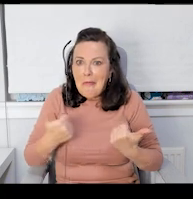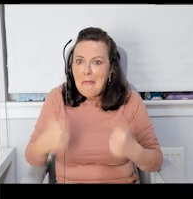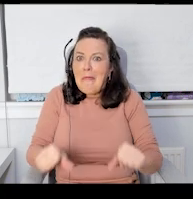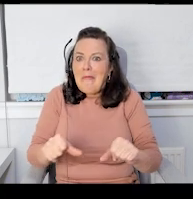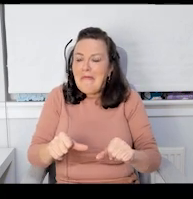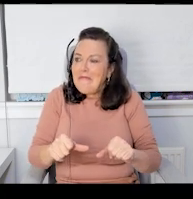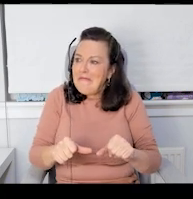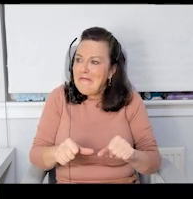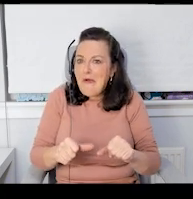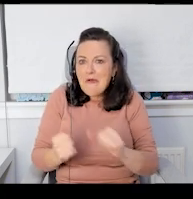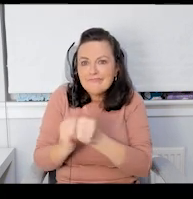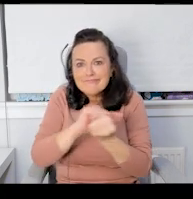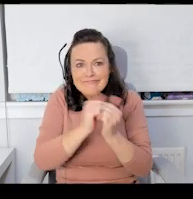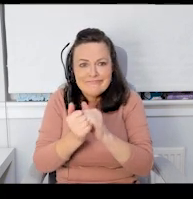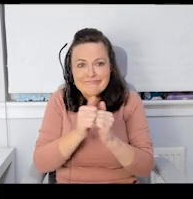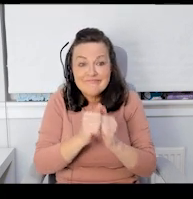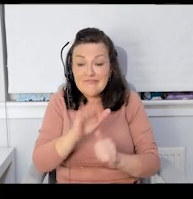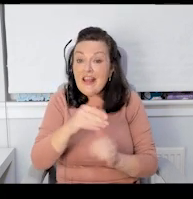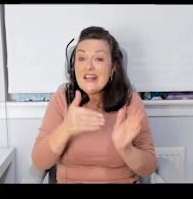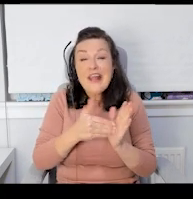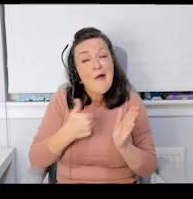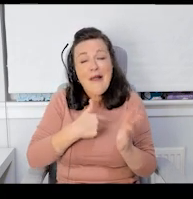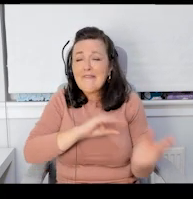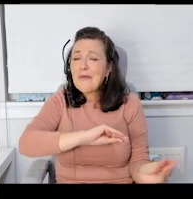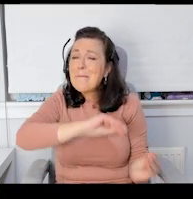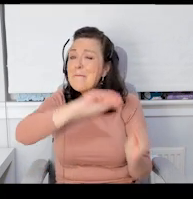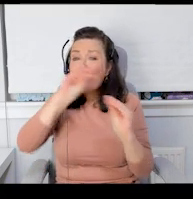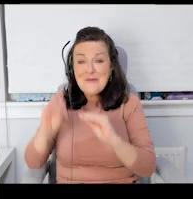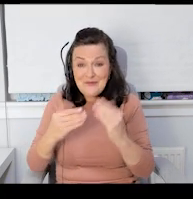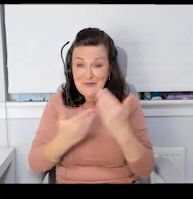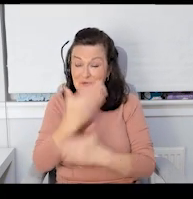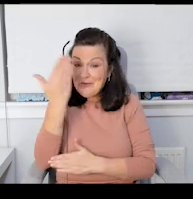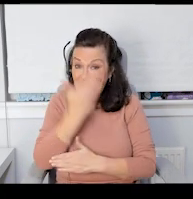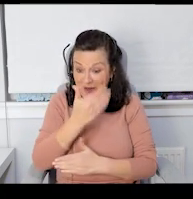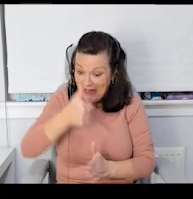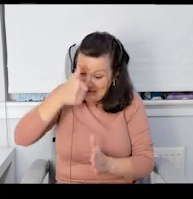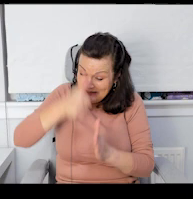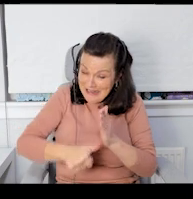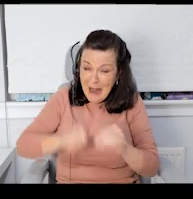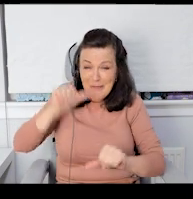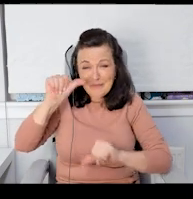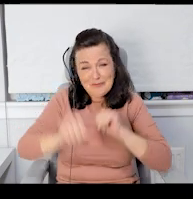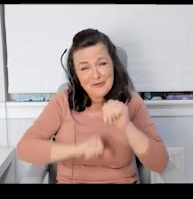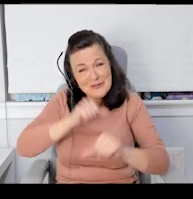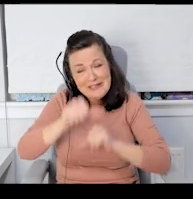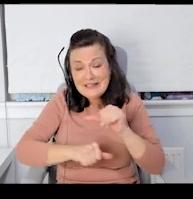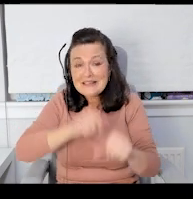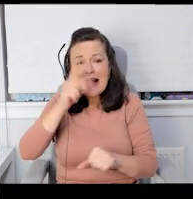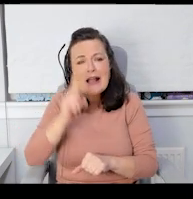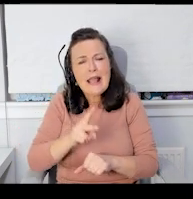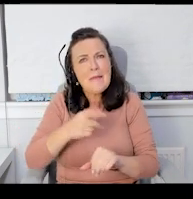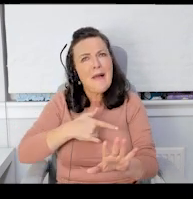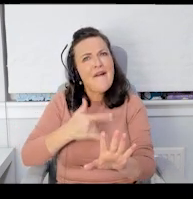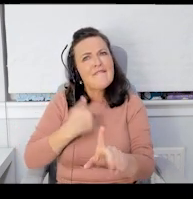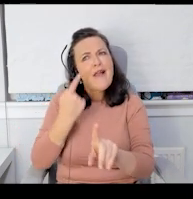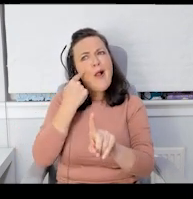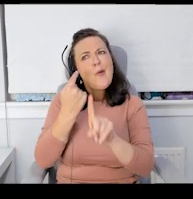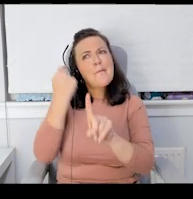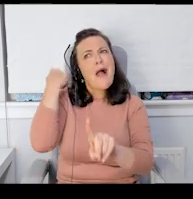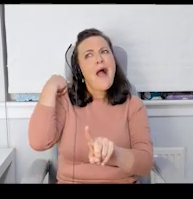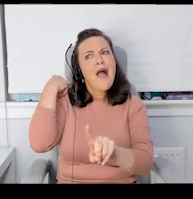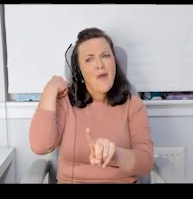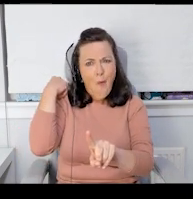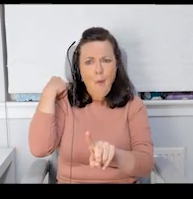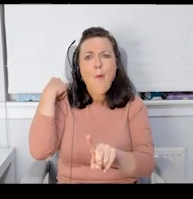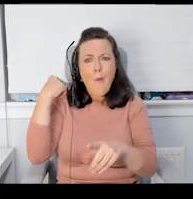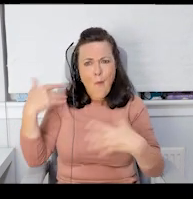process of embedding those three frameworks. I'm now in a new school and starting that process again, but certainly the impact from the past gives